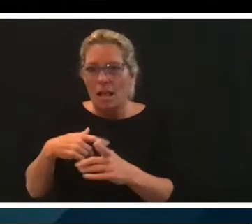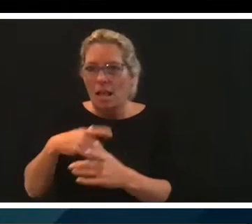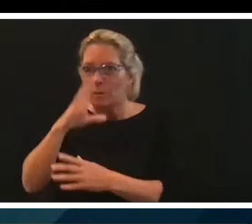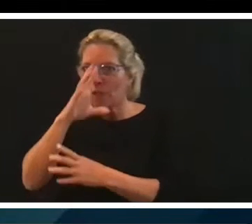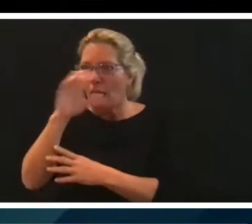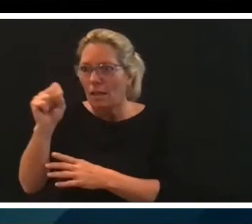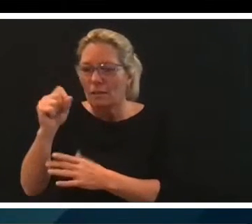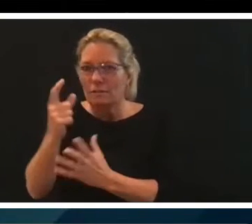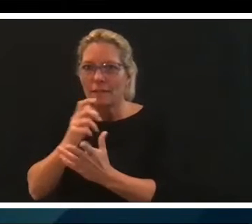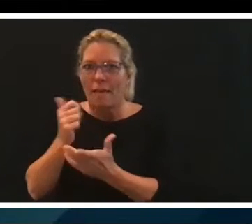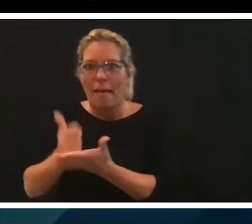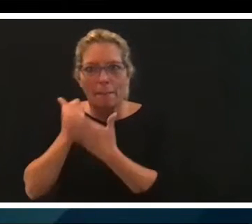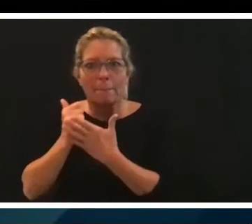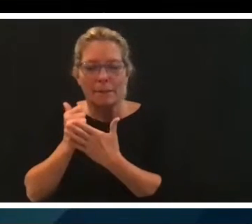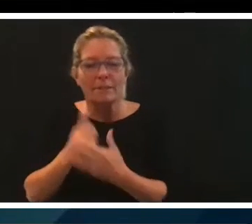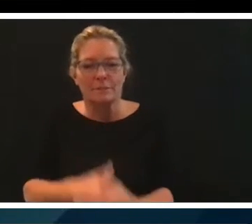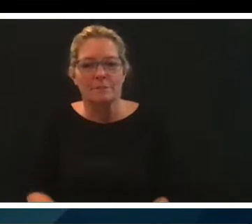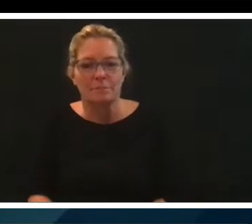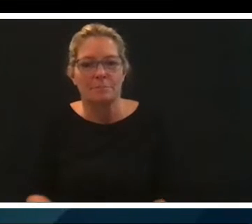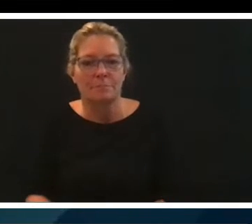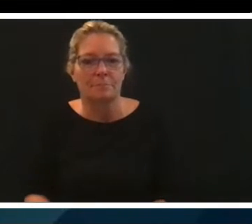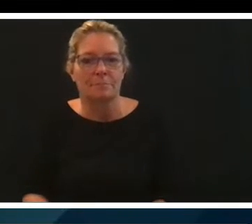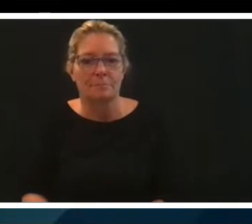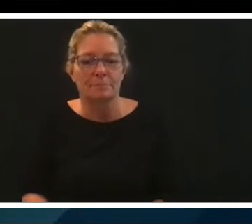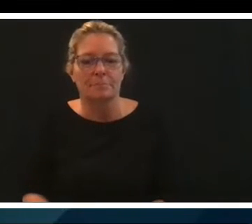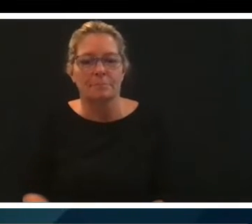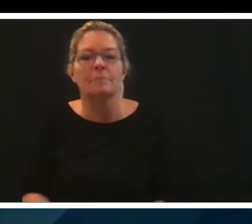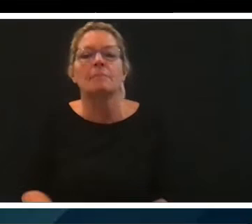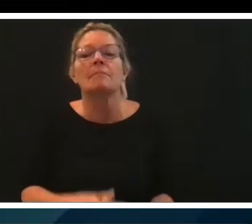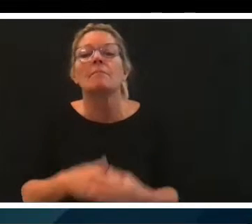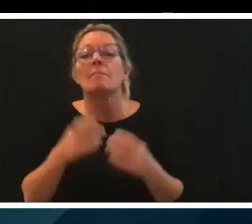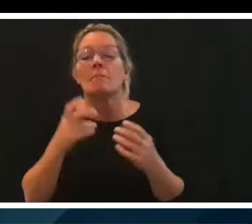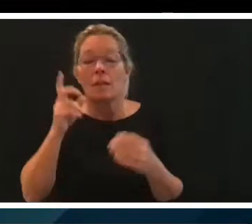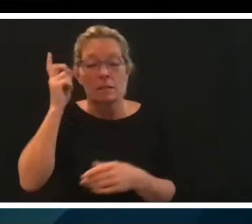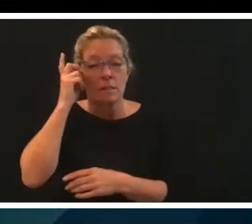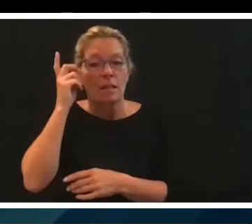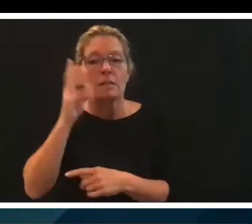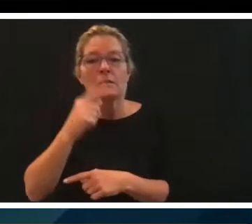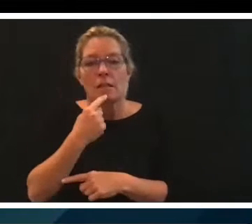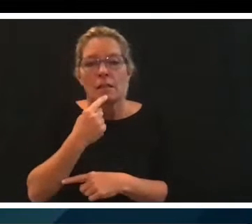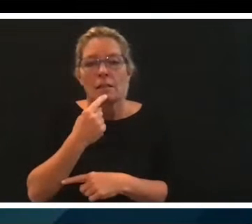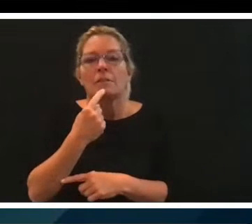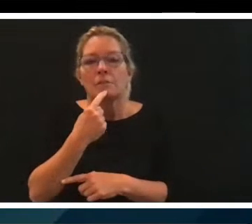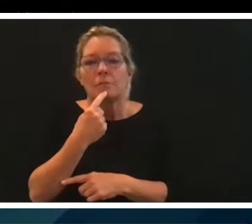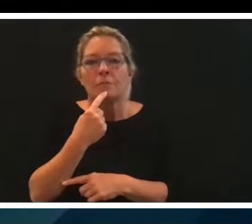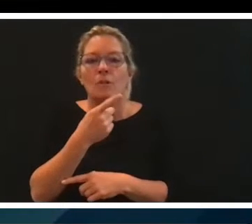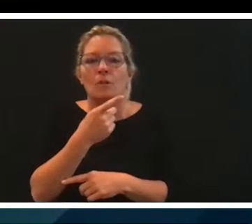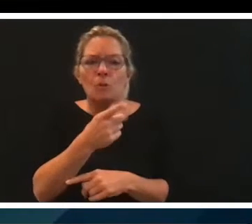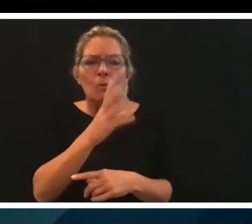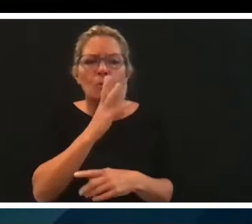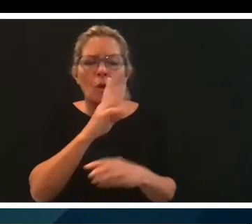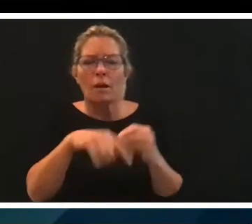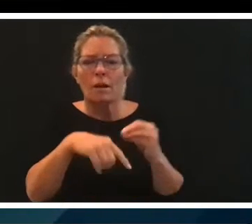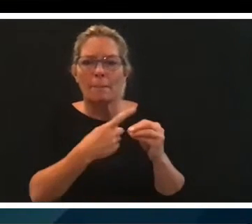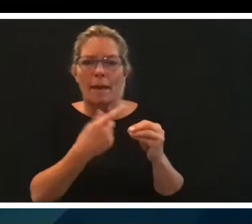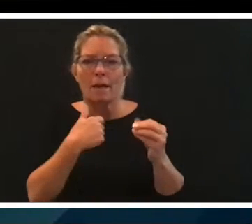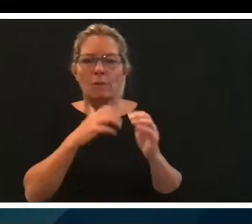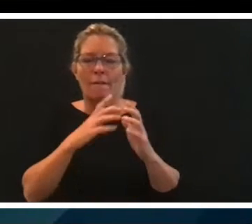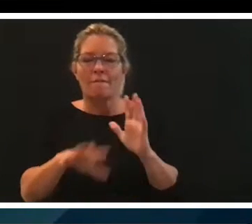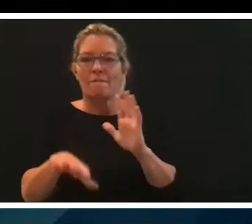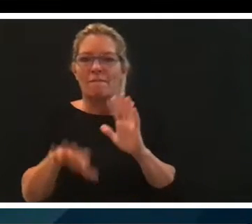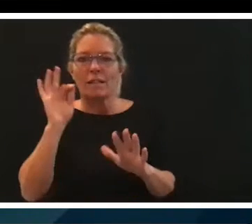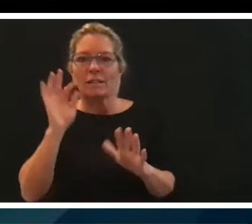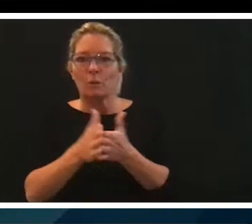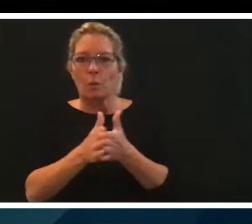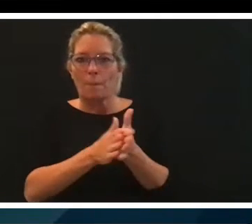you're talking about when these influences that really started to come in for you and really finding that passion. Certainly there's